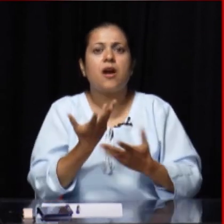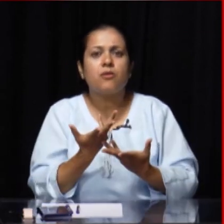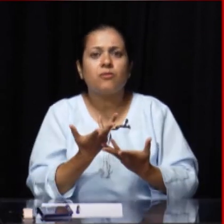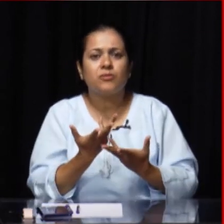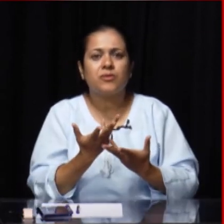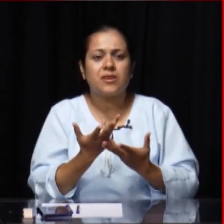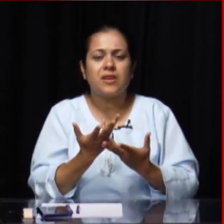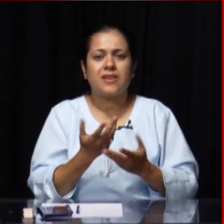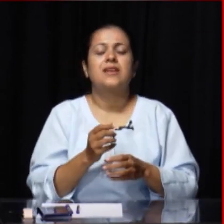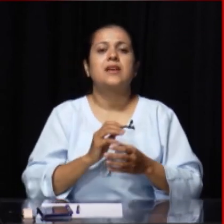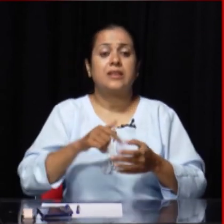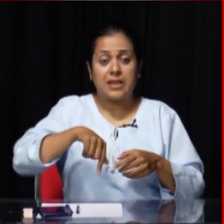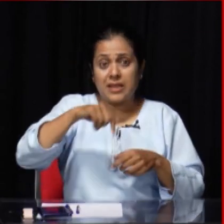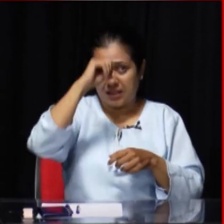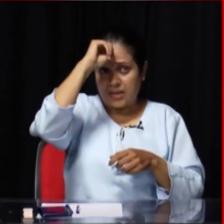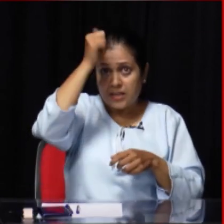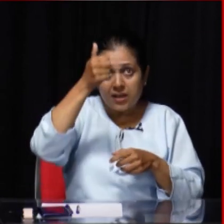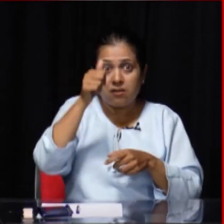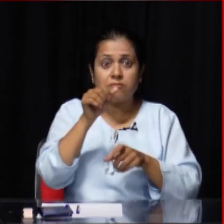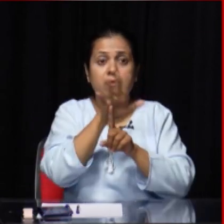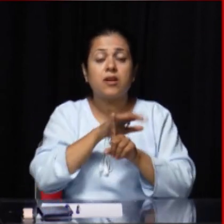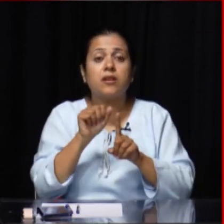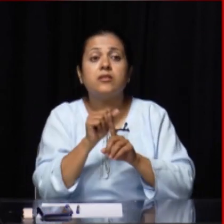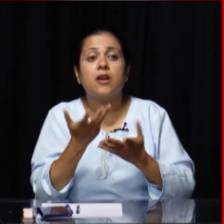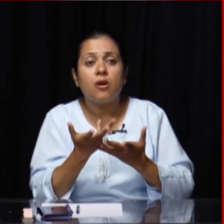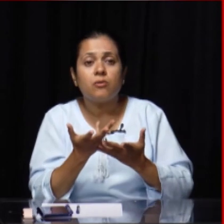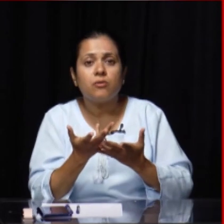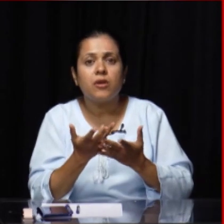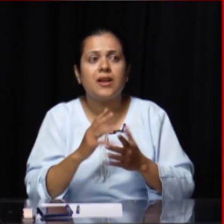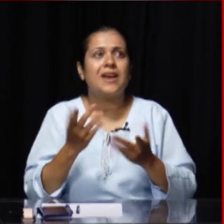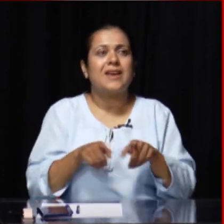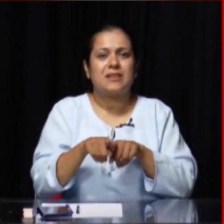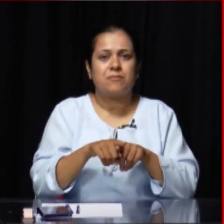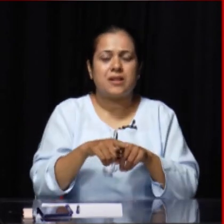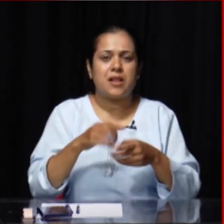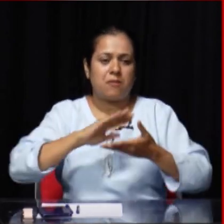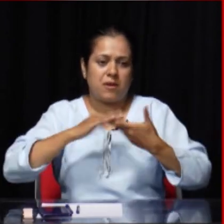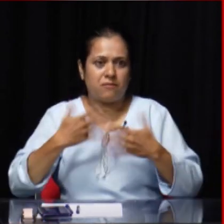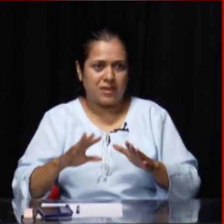that culture. Okay. So Indian culture, what is it? Married women. How do you say?